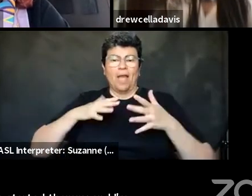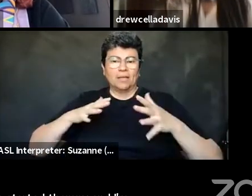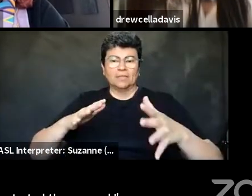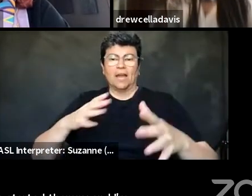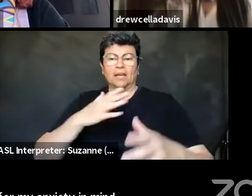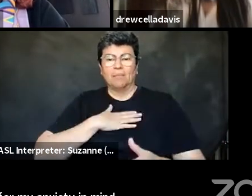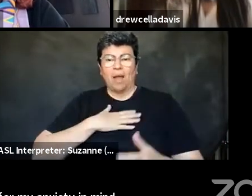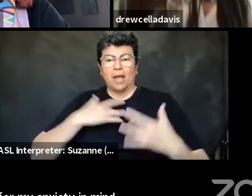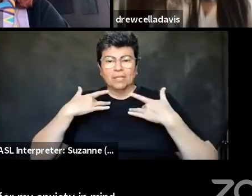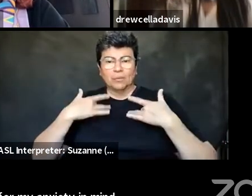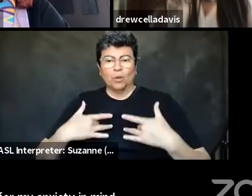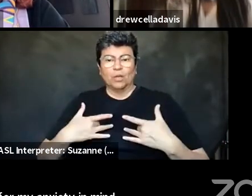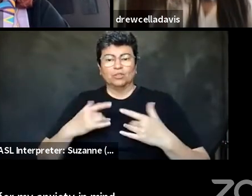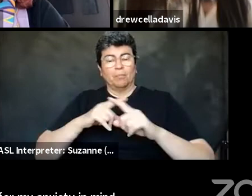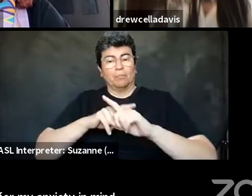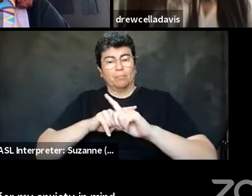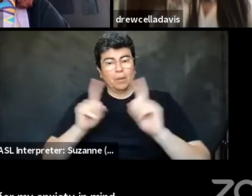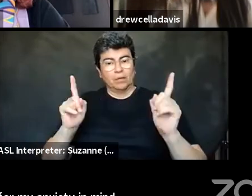and my depression, but